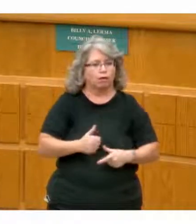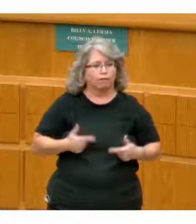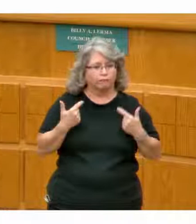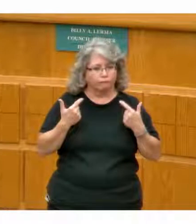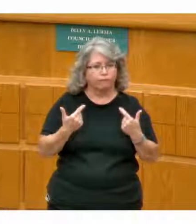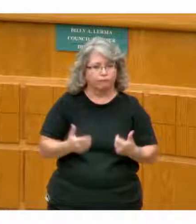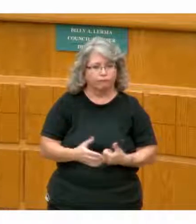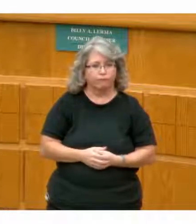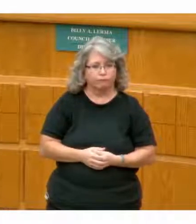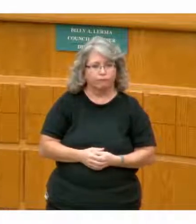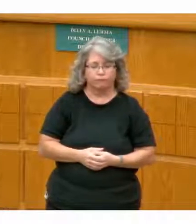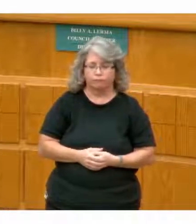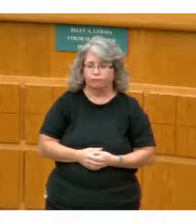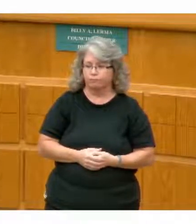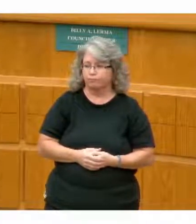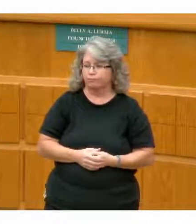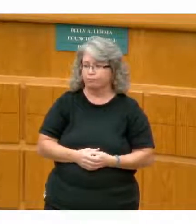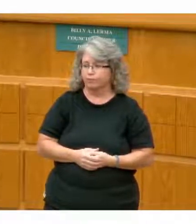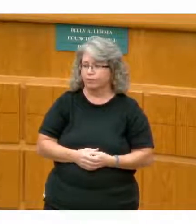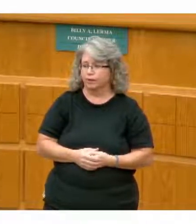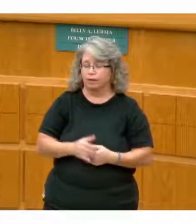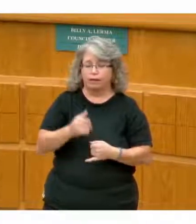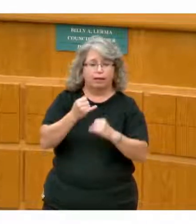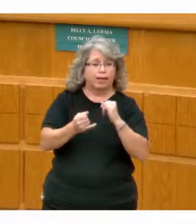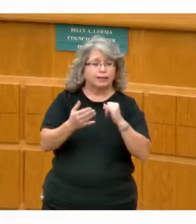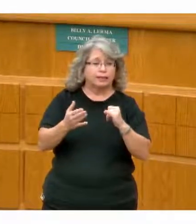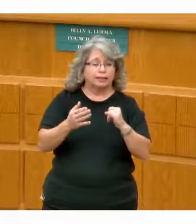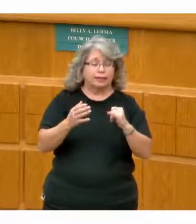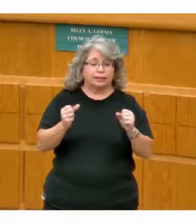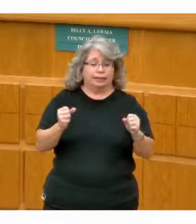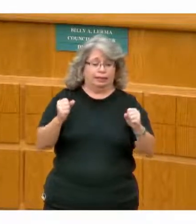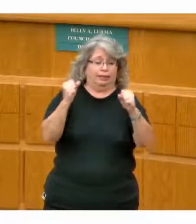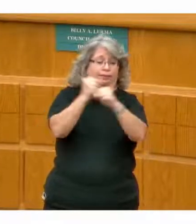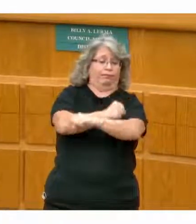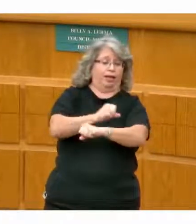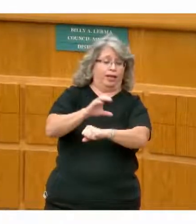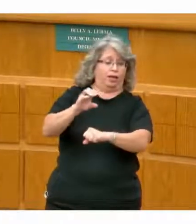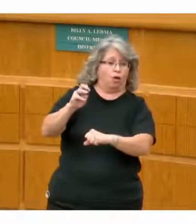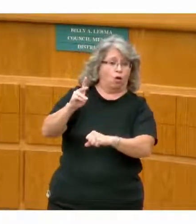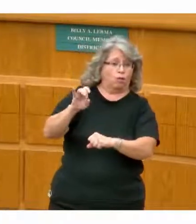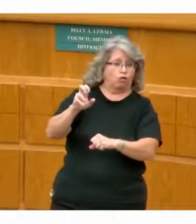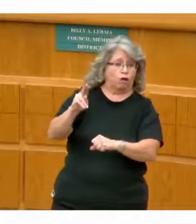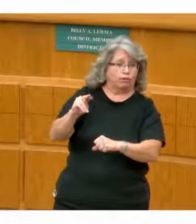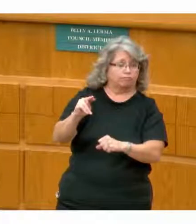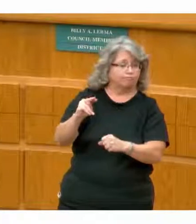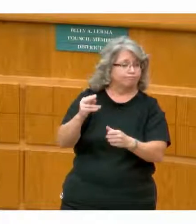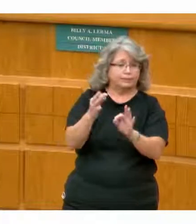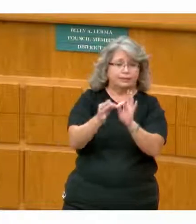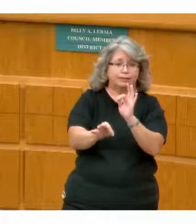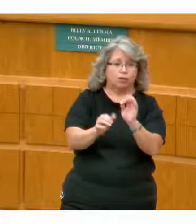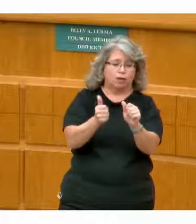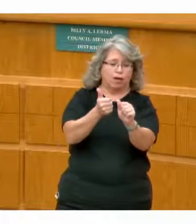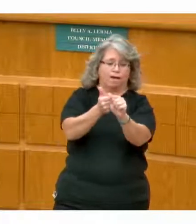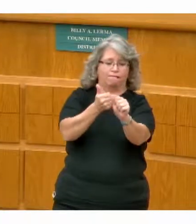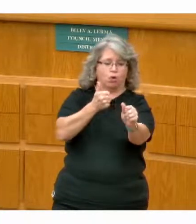So lastly, to combat Omicron, it's simple. Avoid crowded areas. Avoid